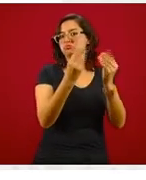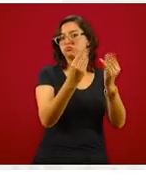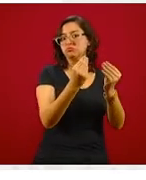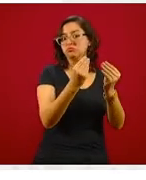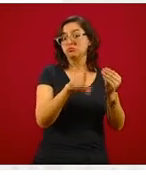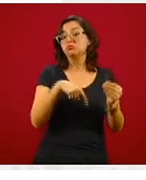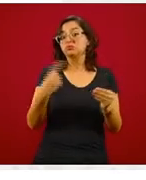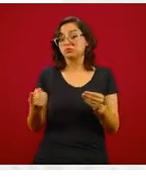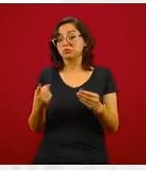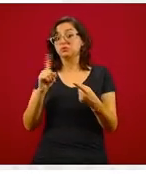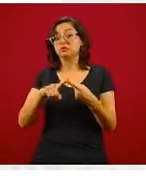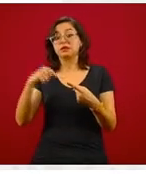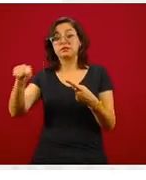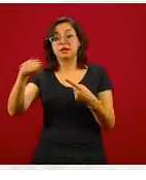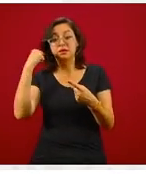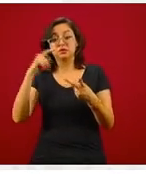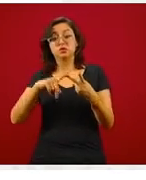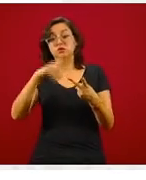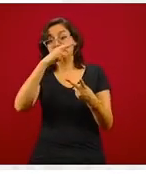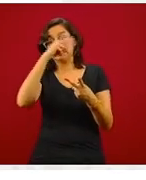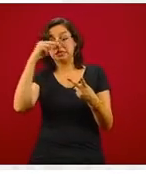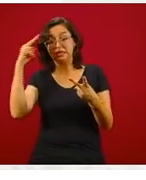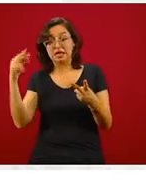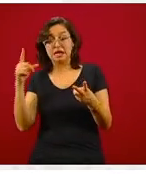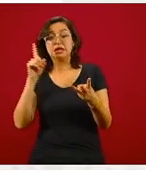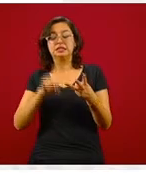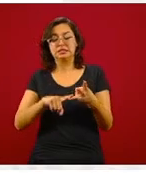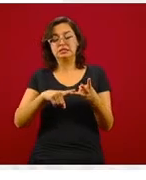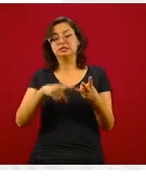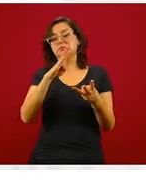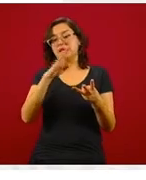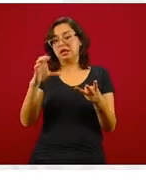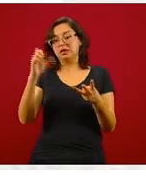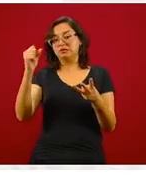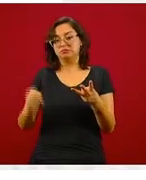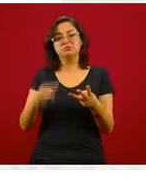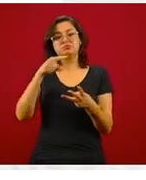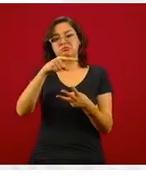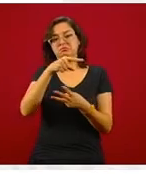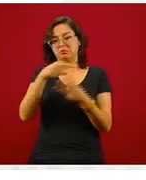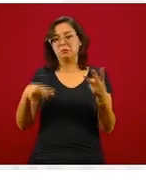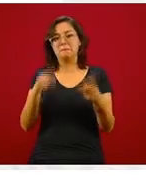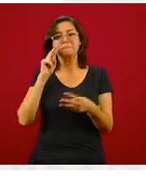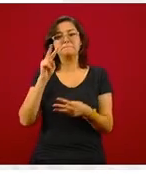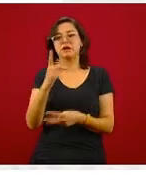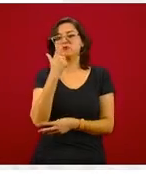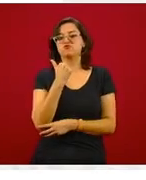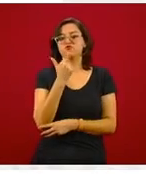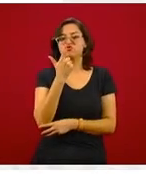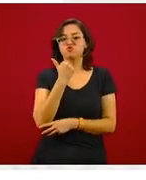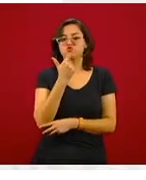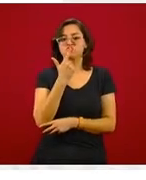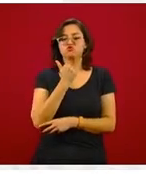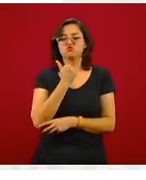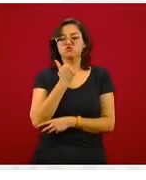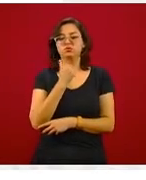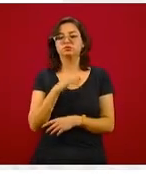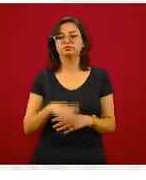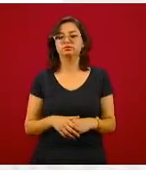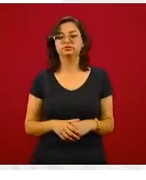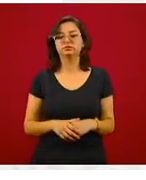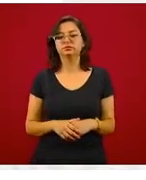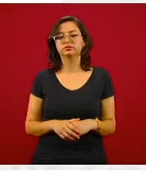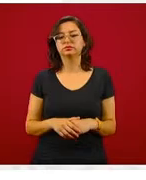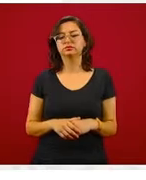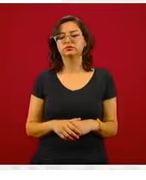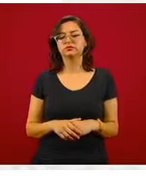not in these other states, there's not a lot of construction. Only in Baja California Sur, Nayarit, Tabasco. That's where we